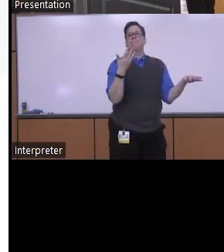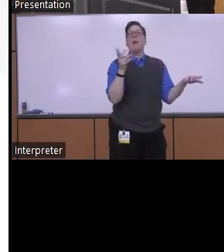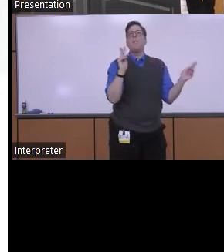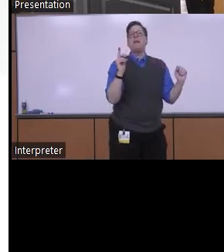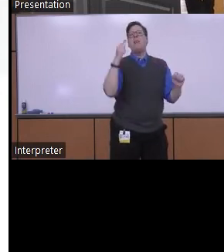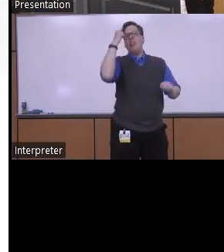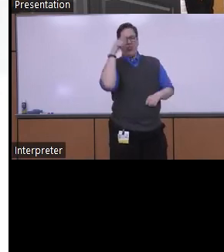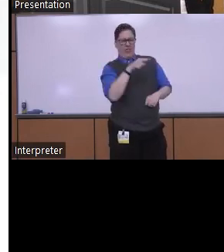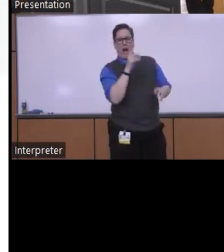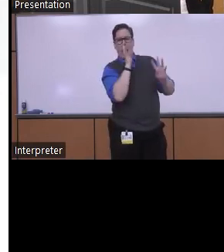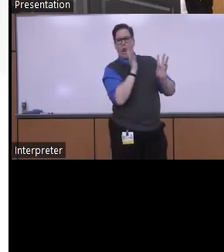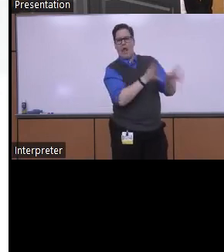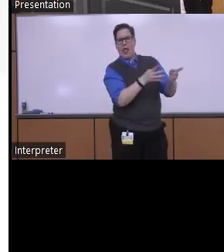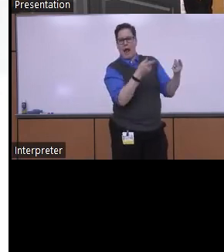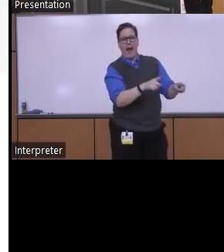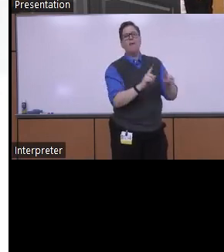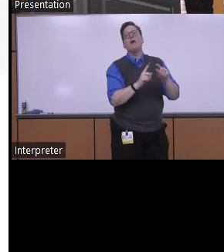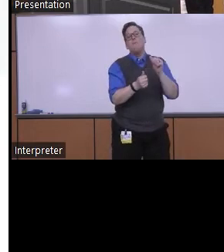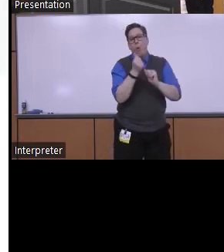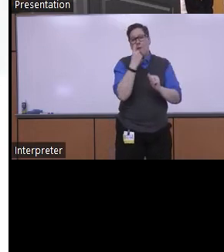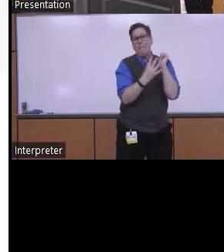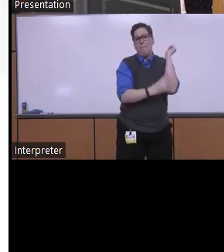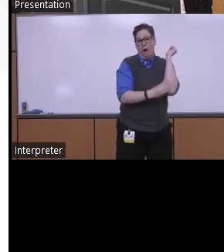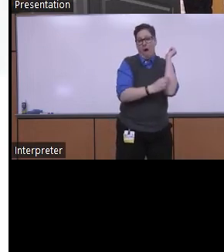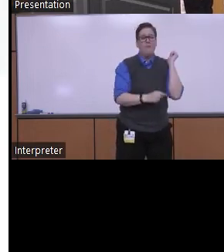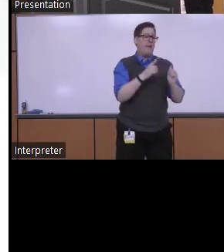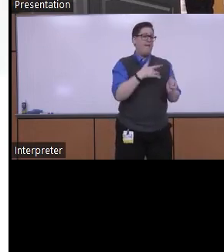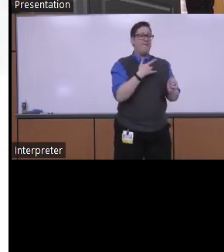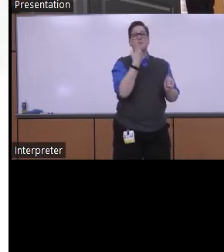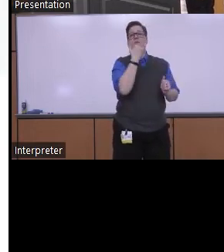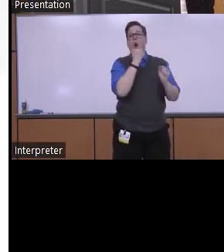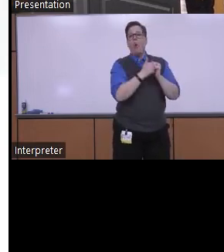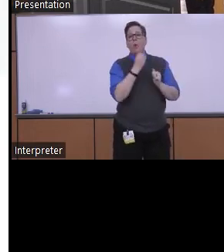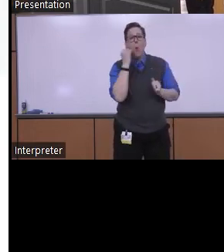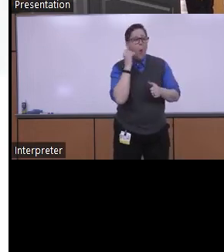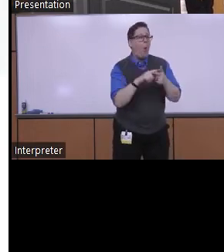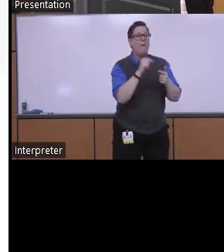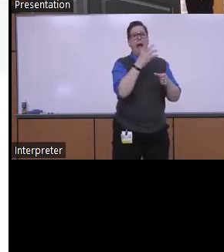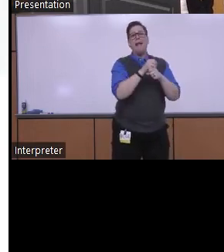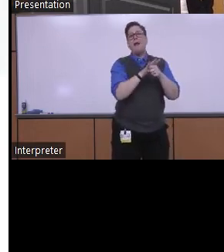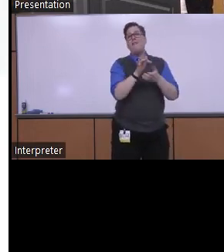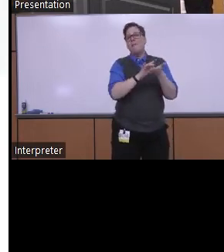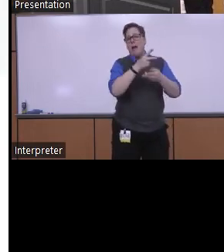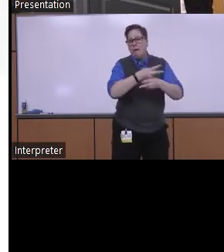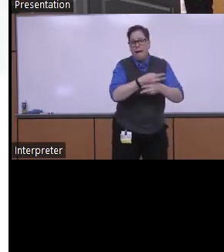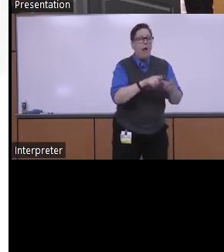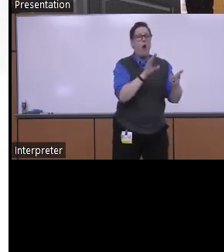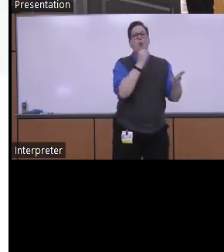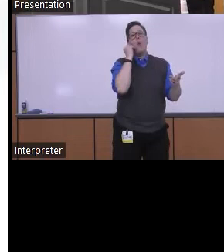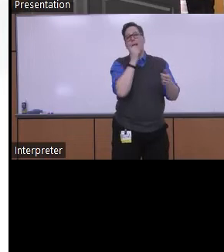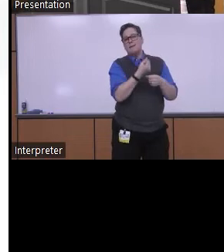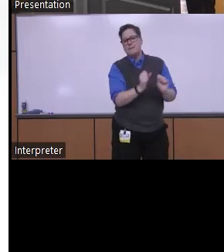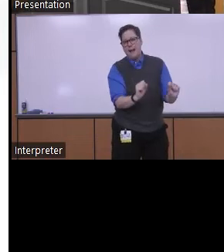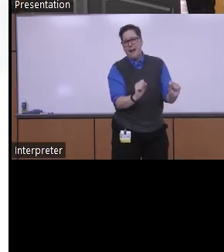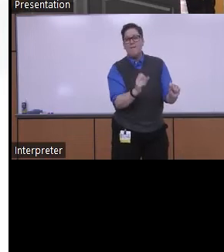perceived neglect, too often confused with poverty, and this includes inadequate housing, inadequate medical care, and unsafe housing.